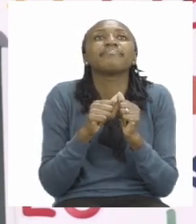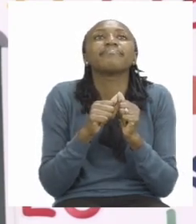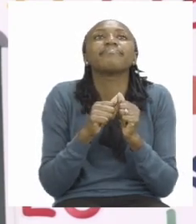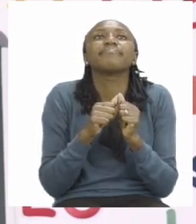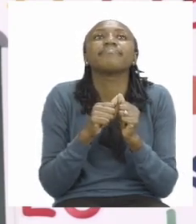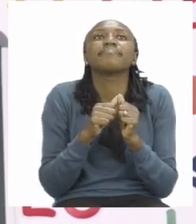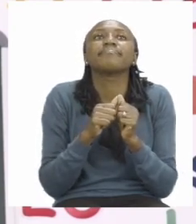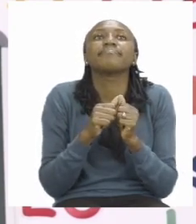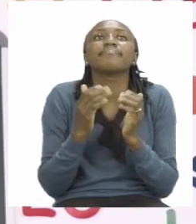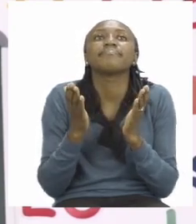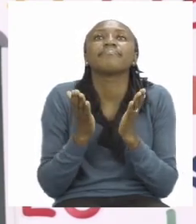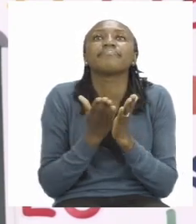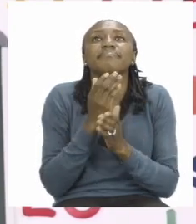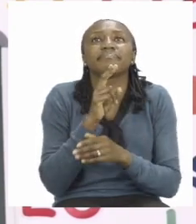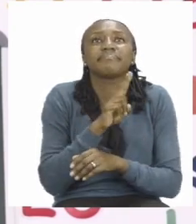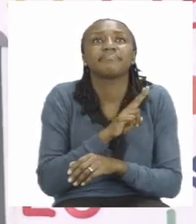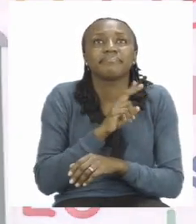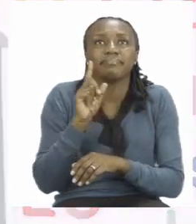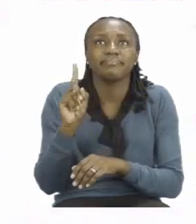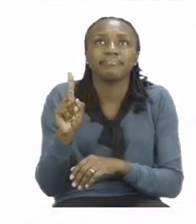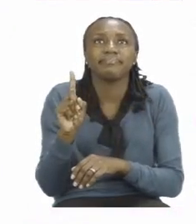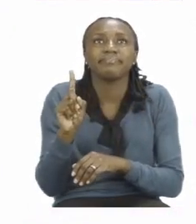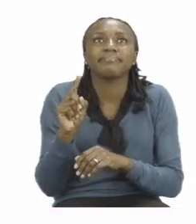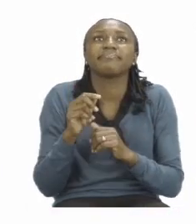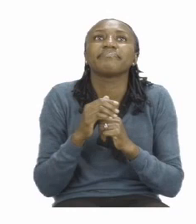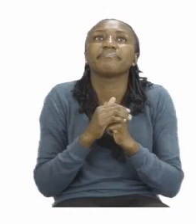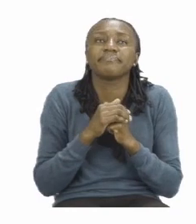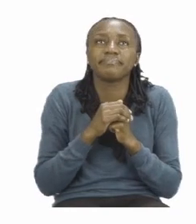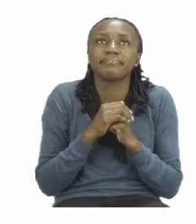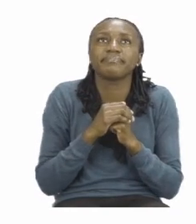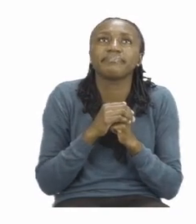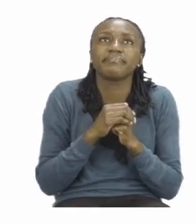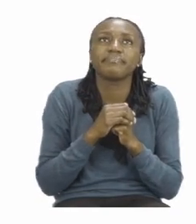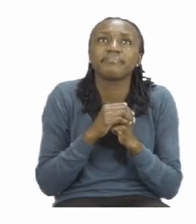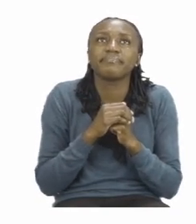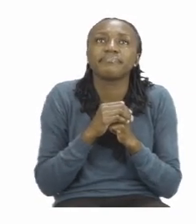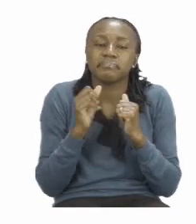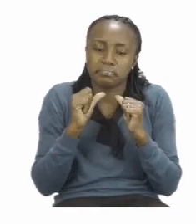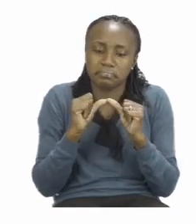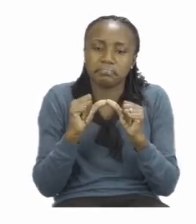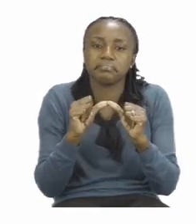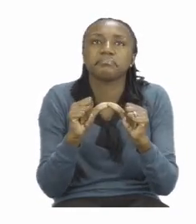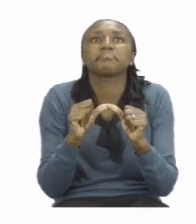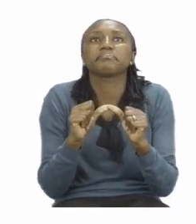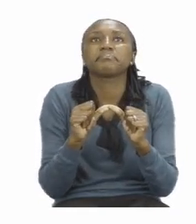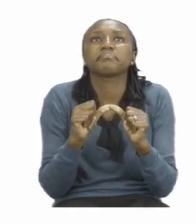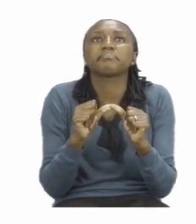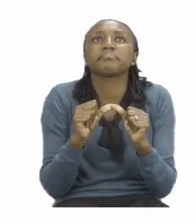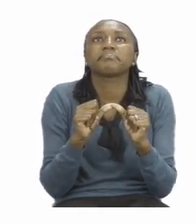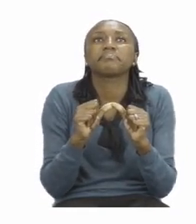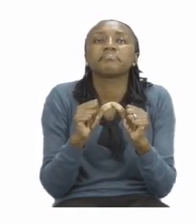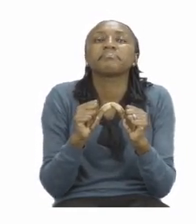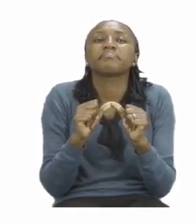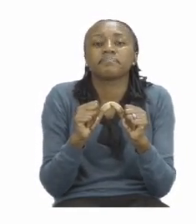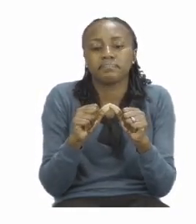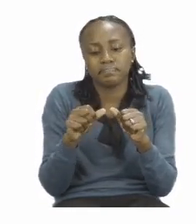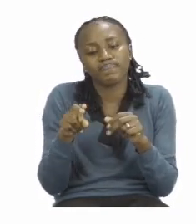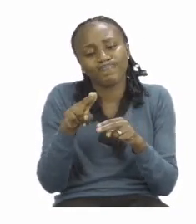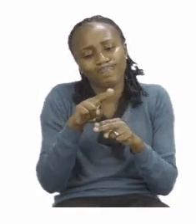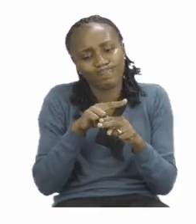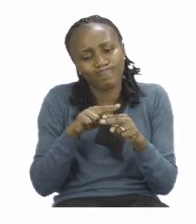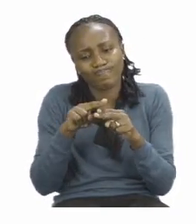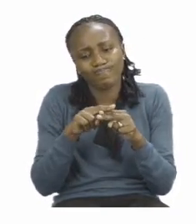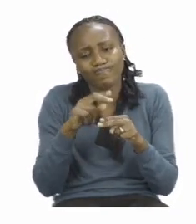page 21. On page 21, we are continuing, but this time with our sight